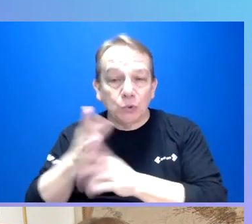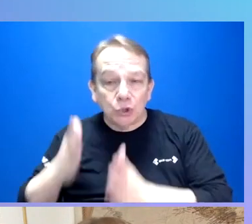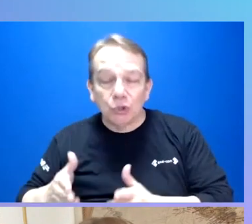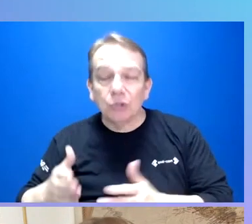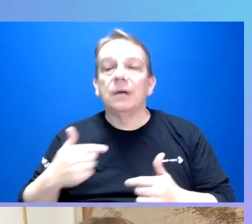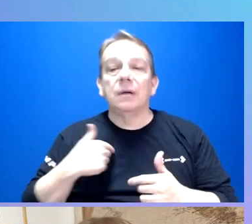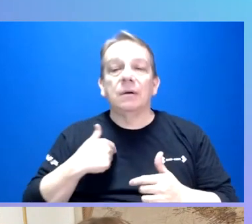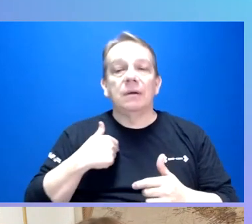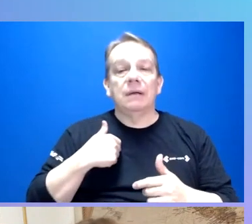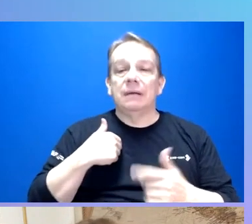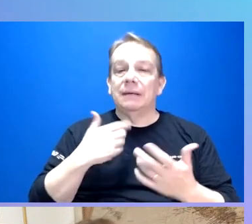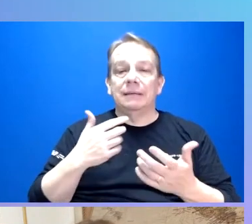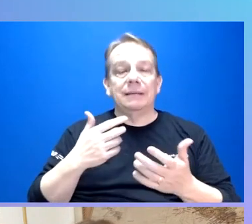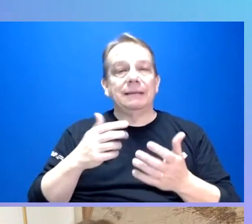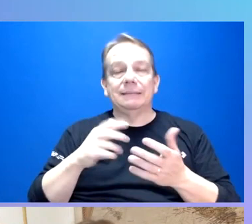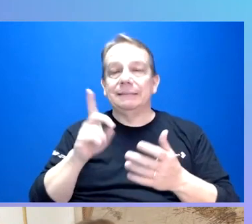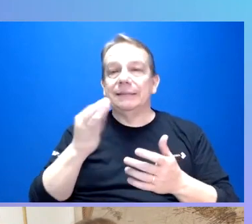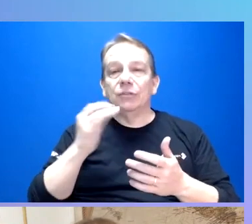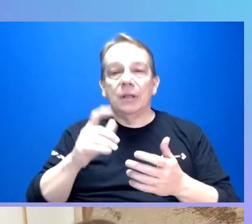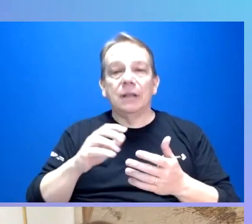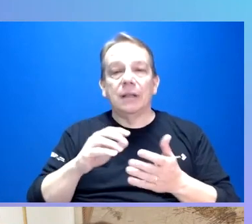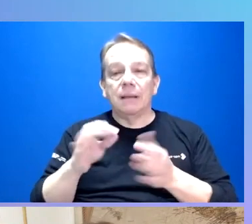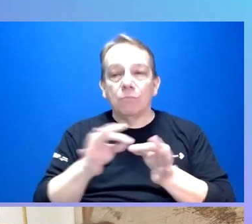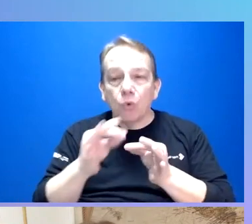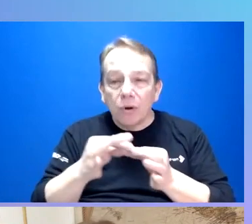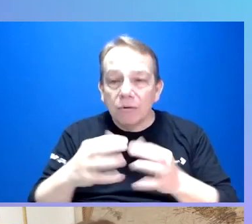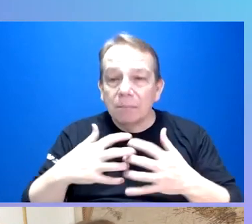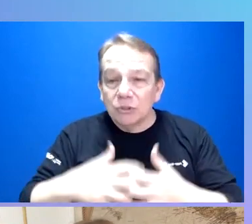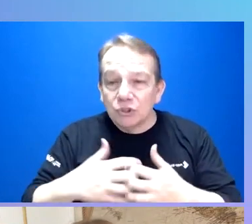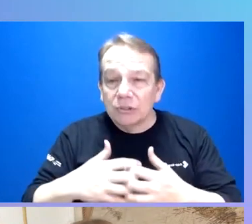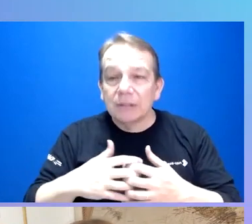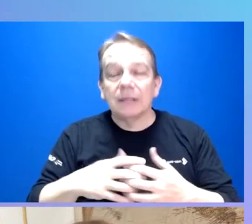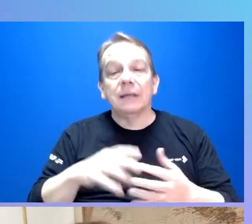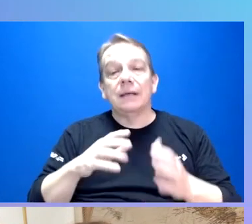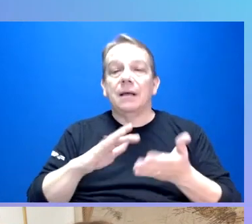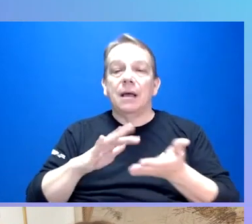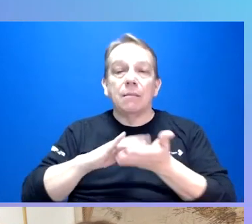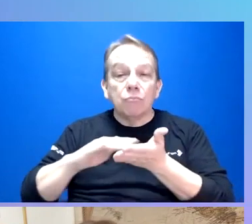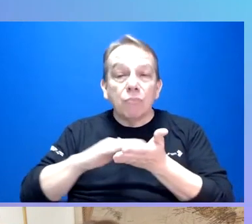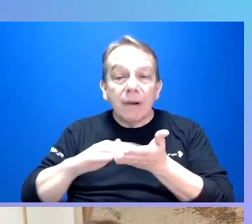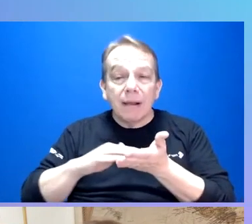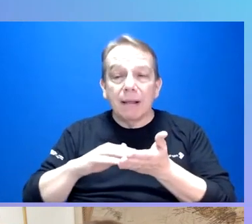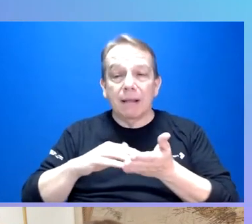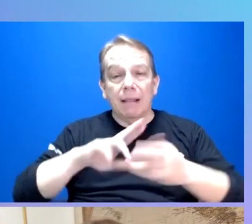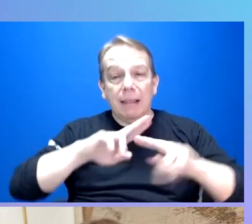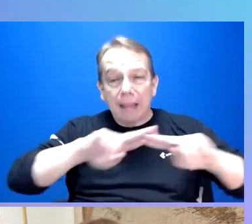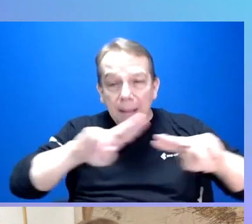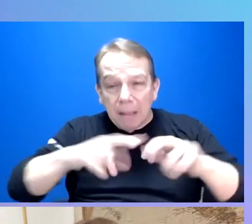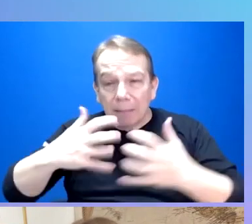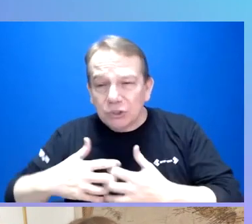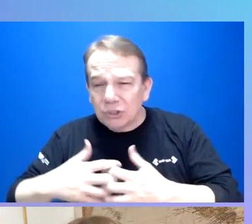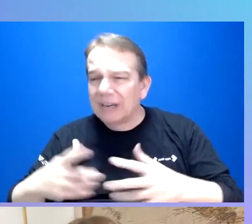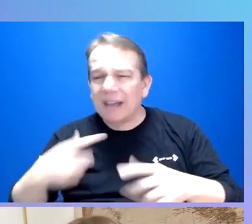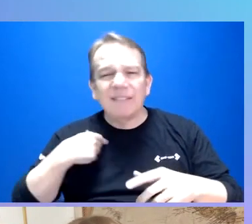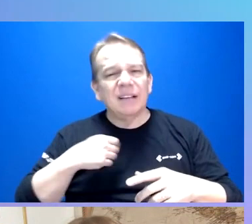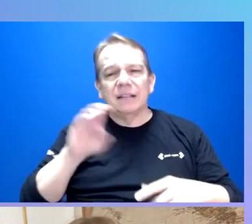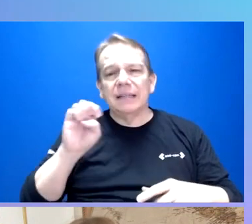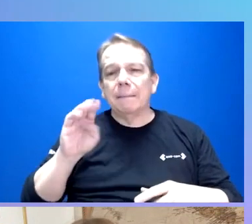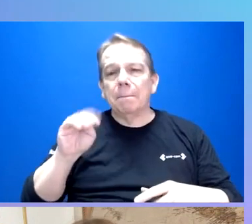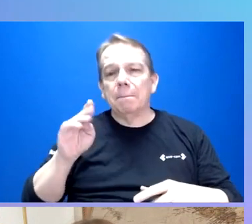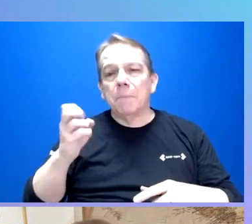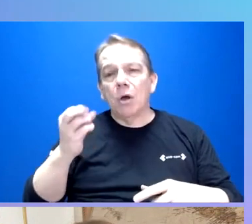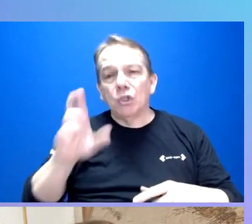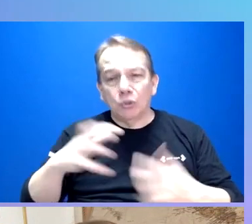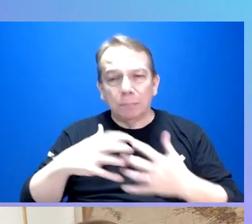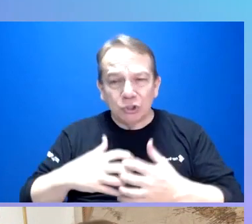digital embroidery machines, we have braille labelers, we have embossers. And so we have all these really great tools